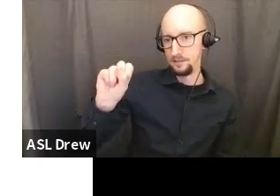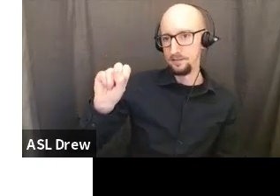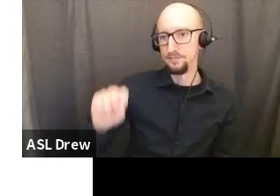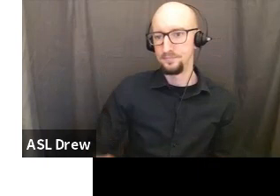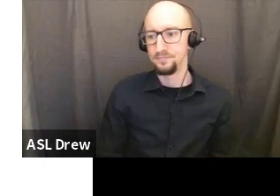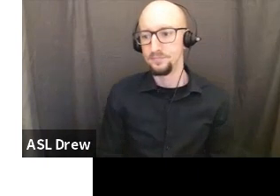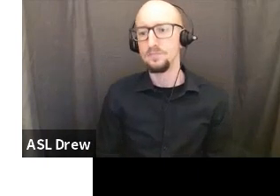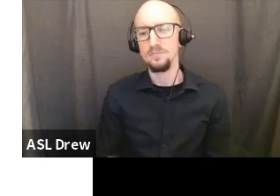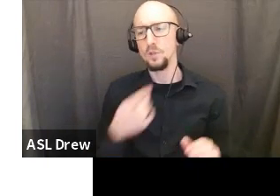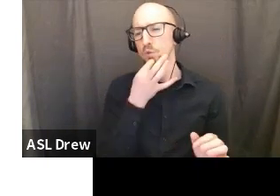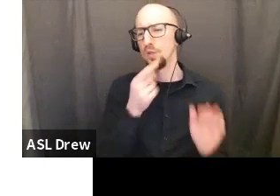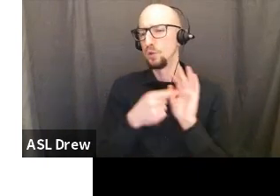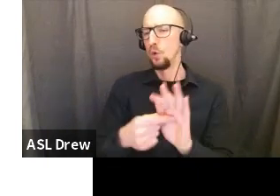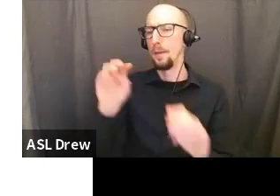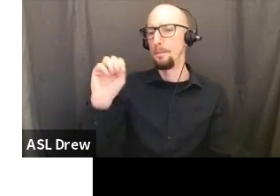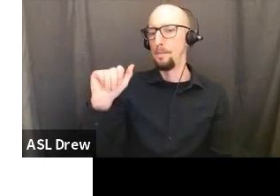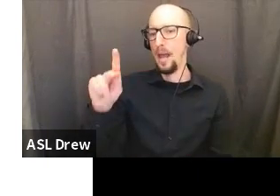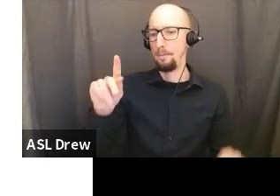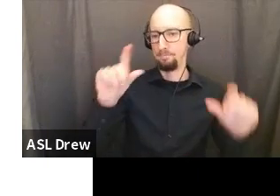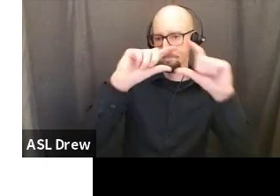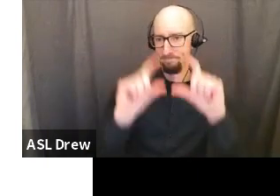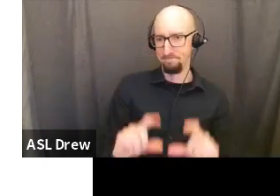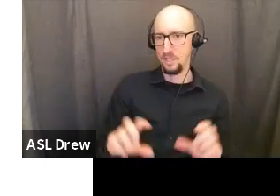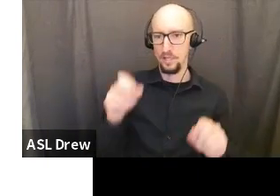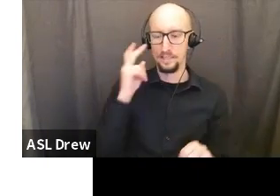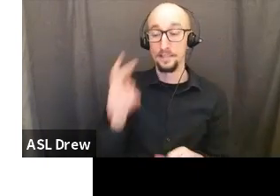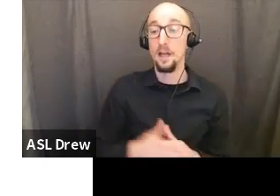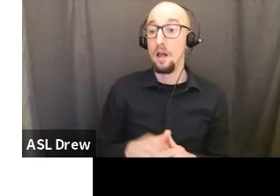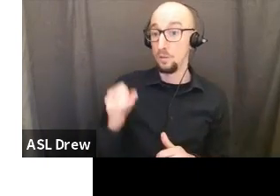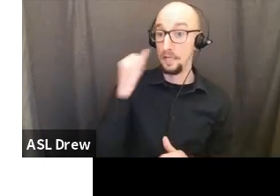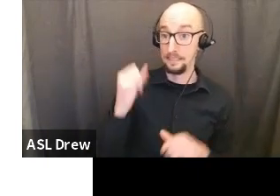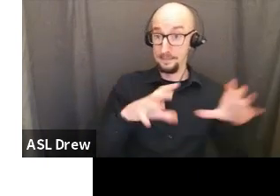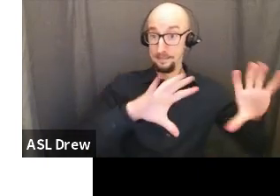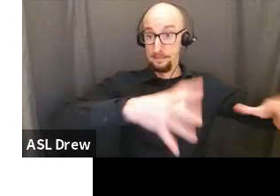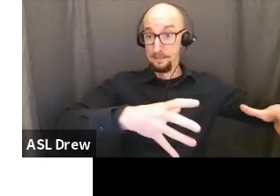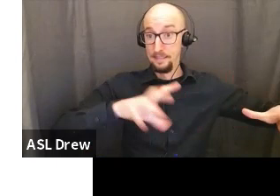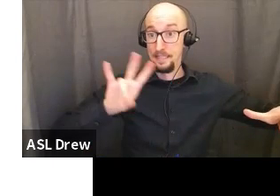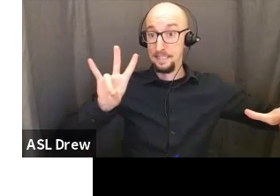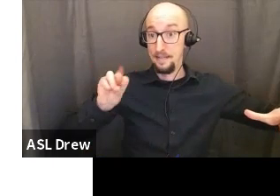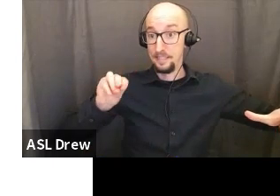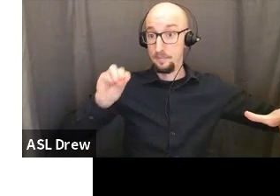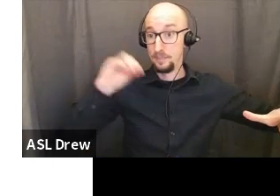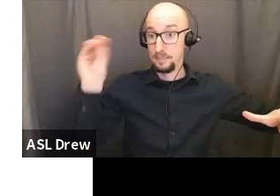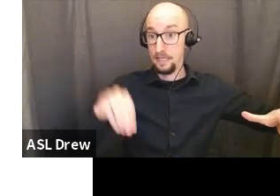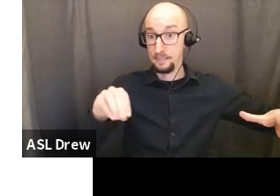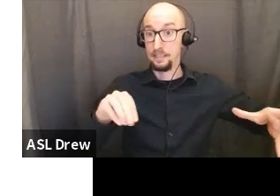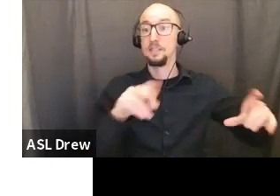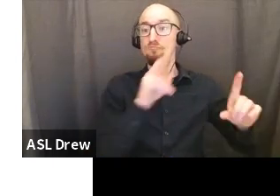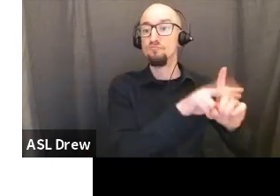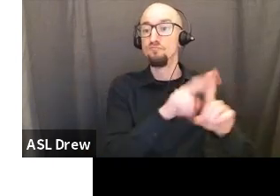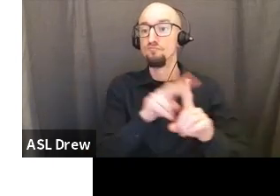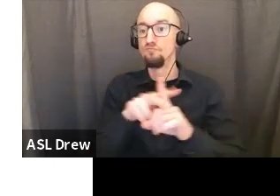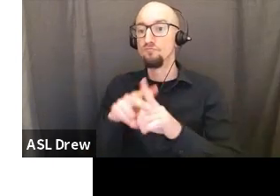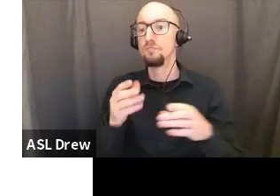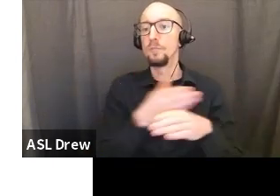And the idea was that the 70% of seats would be allocated equally between the 4